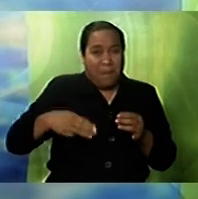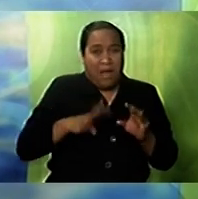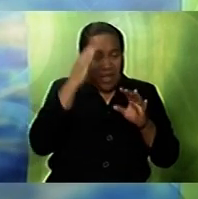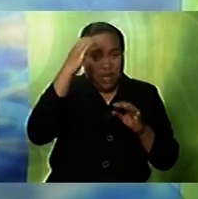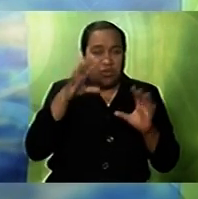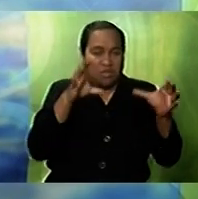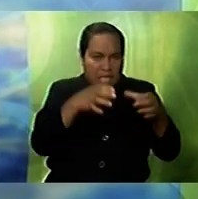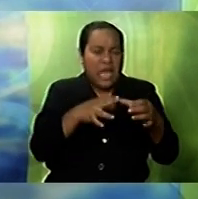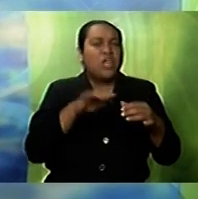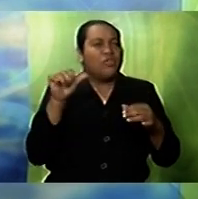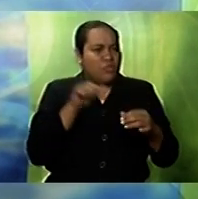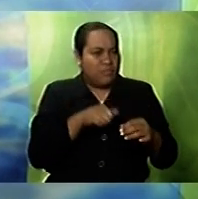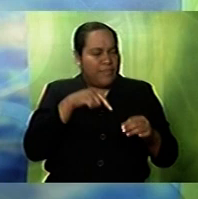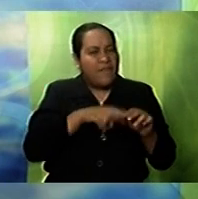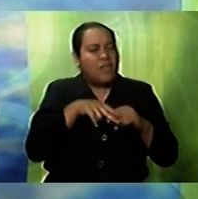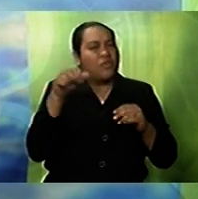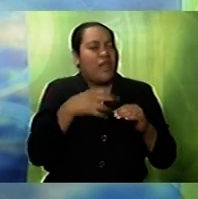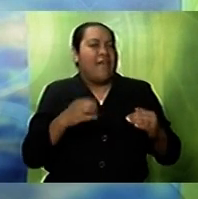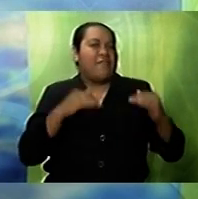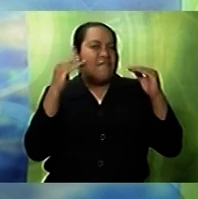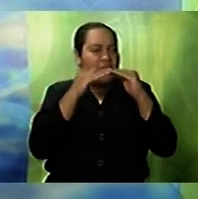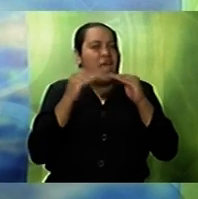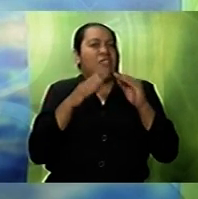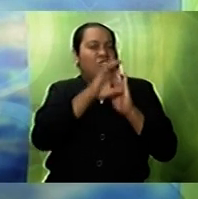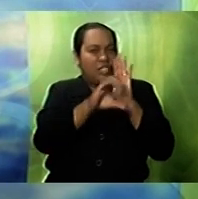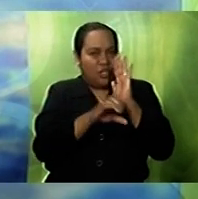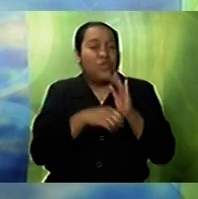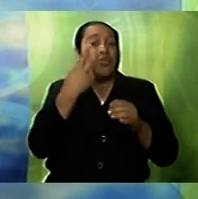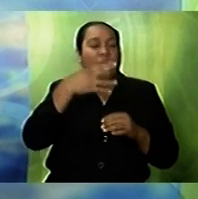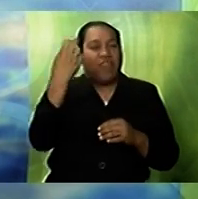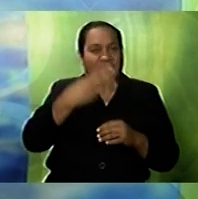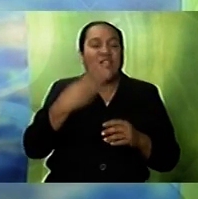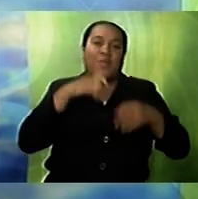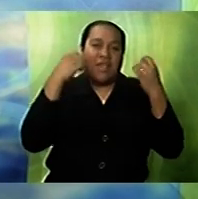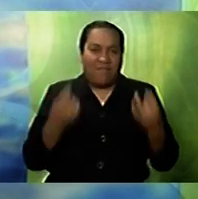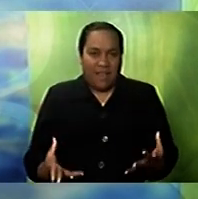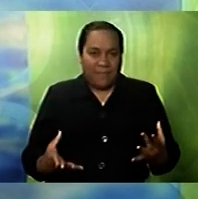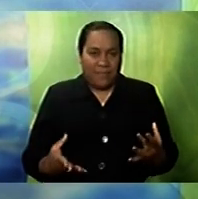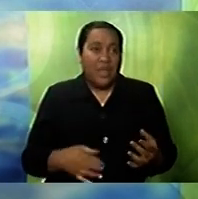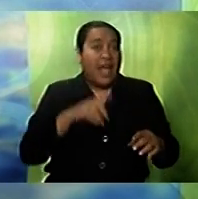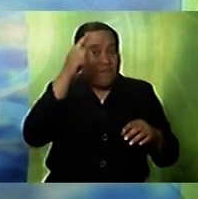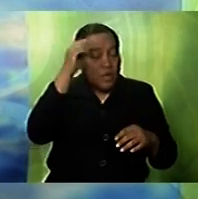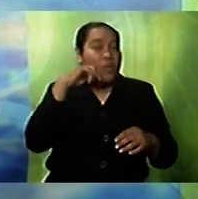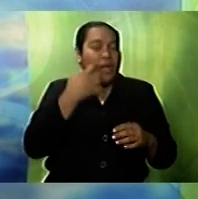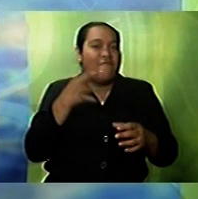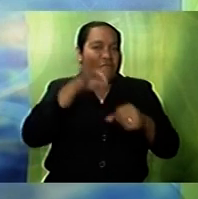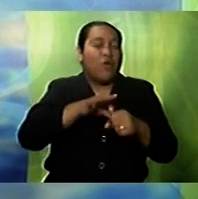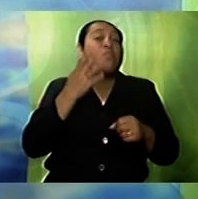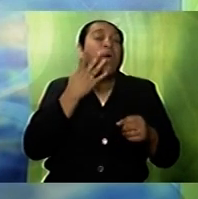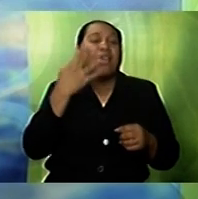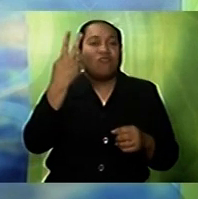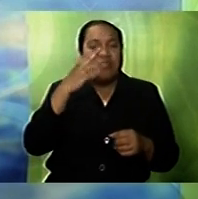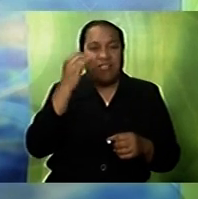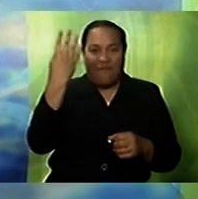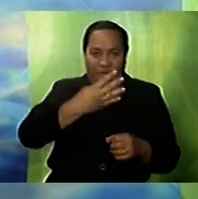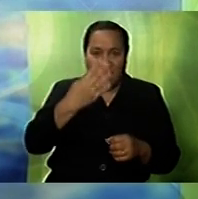such a fair constitution will be in place by 2013. The Prime Minister added that Fijians will go to elections in 2014,